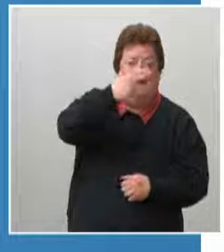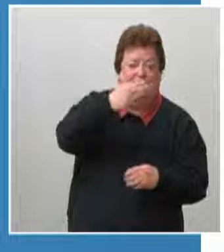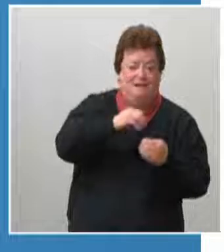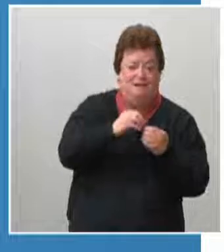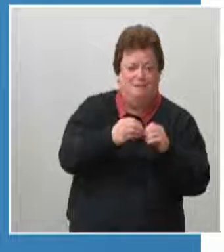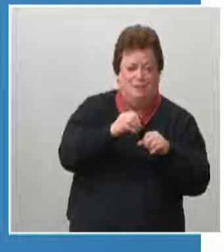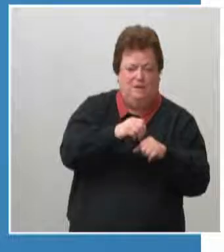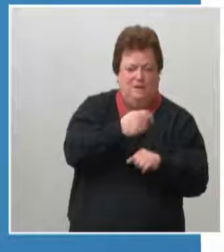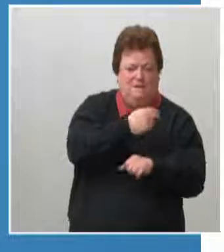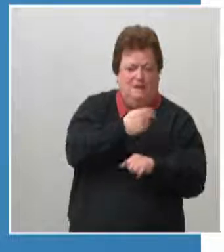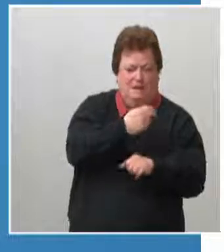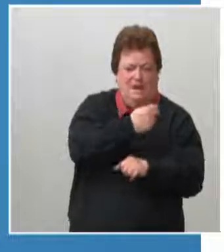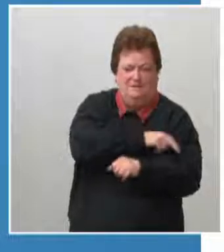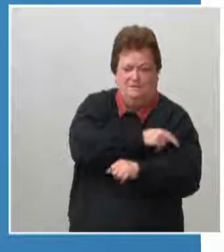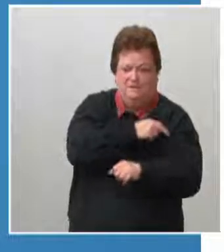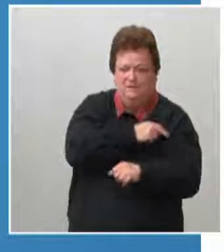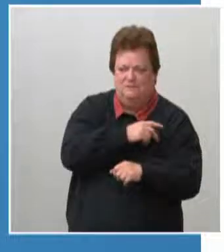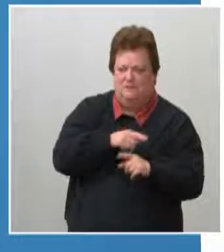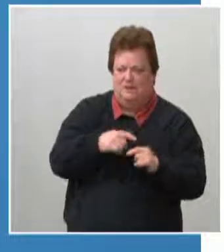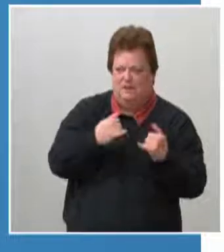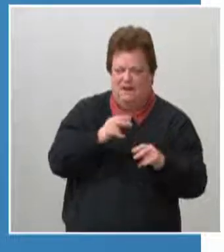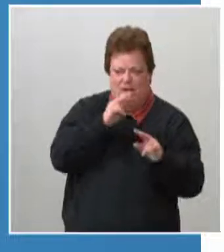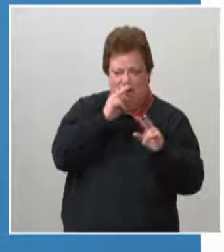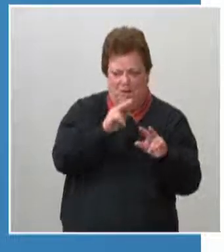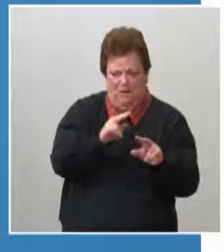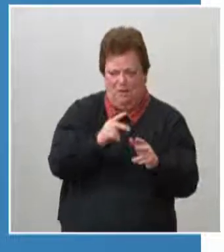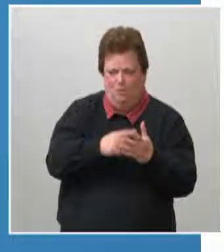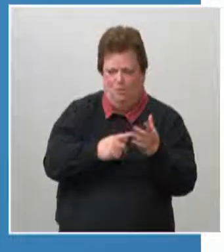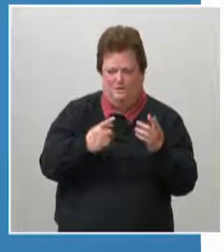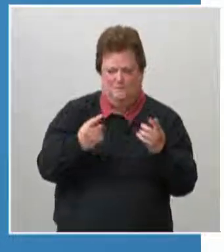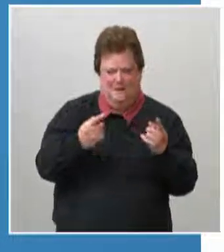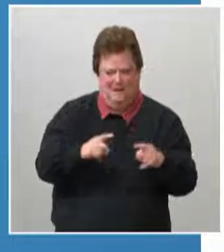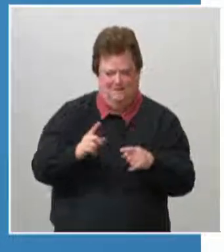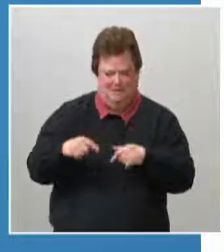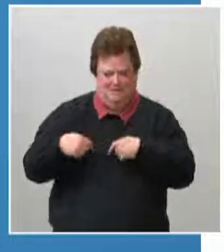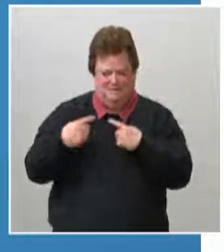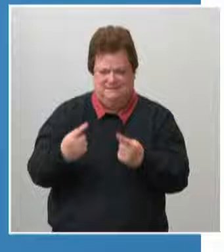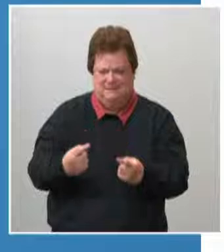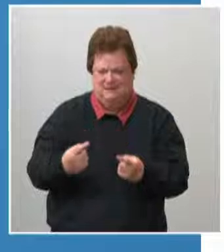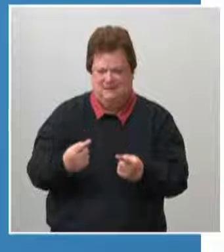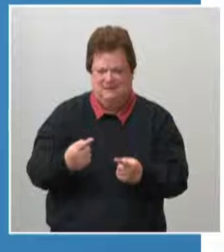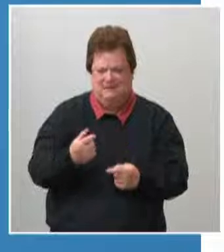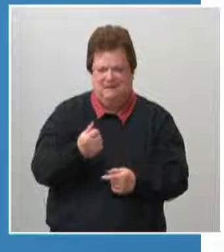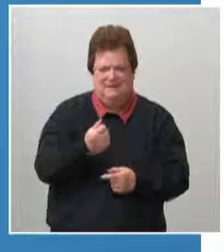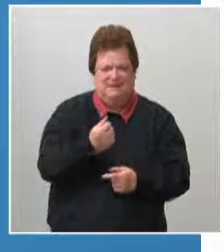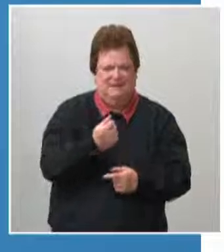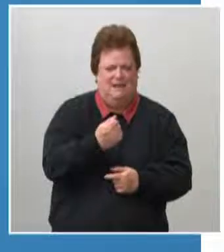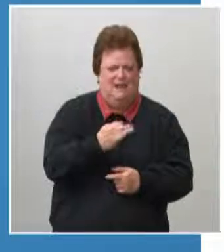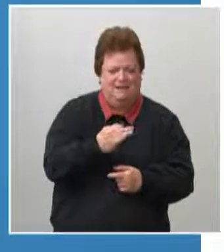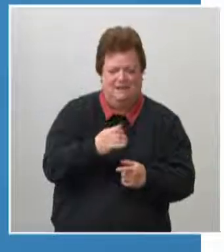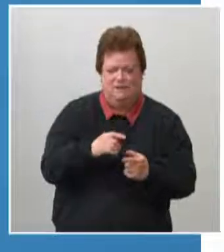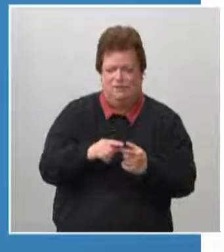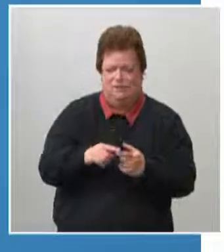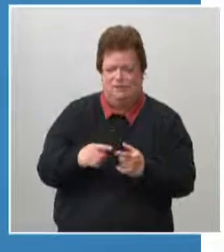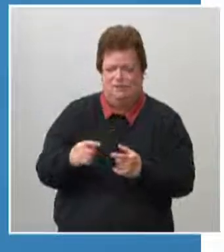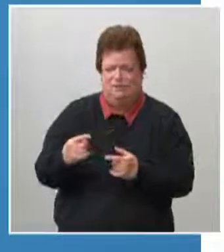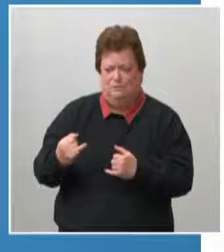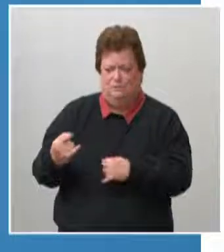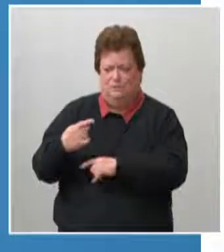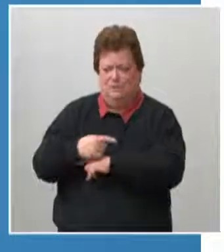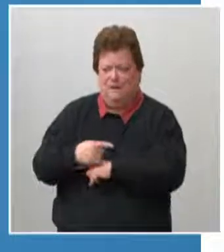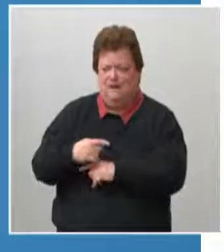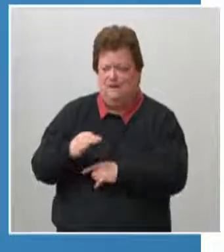hospitalizations. Look at that trend and what has occurred from 19 until today. So it really demonstrates